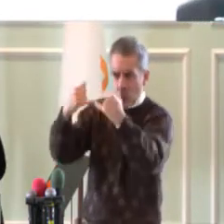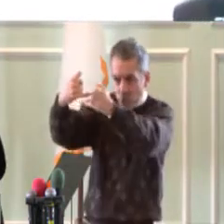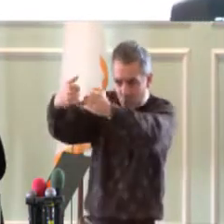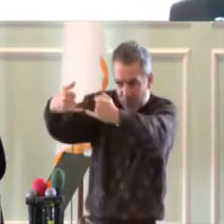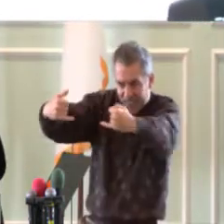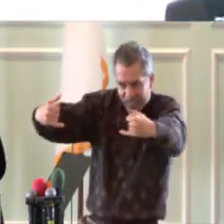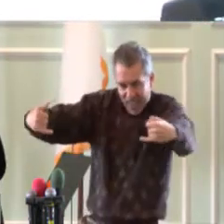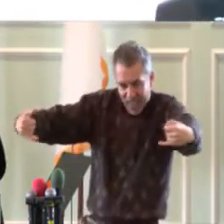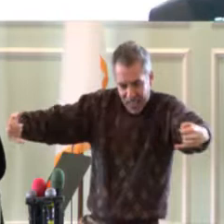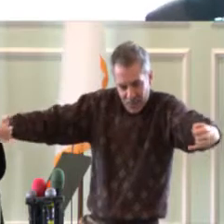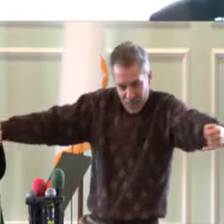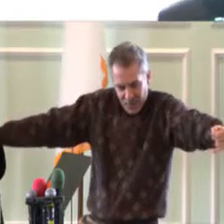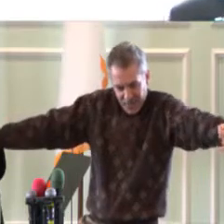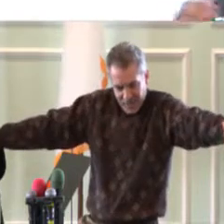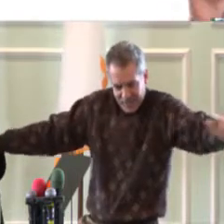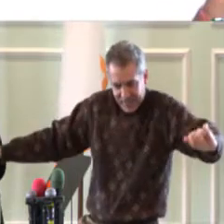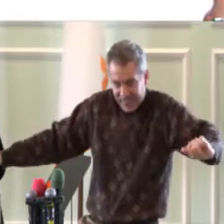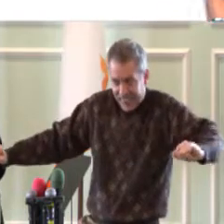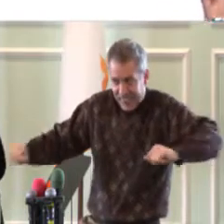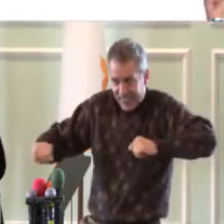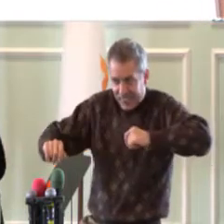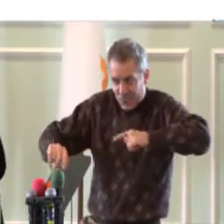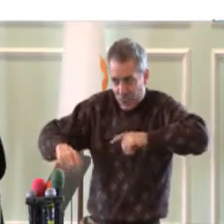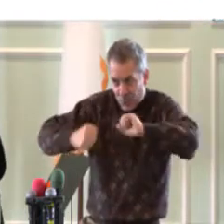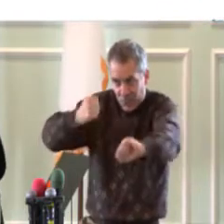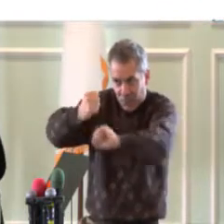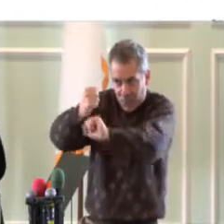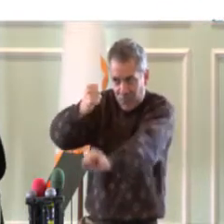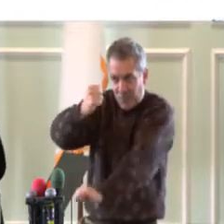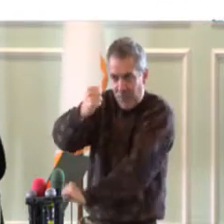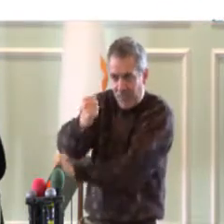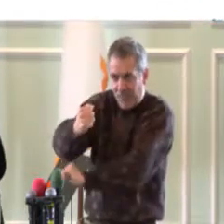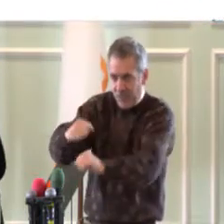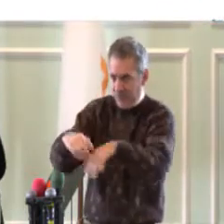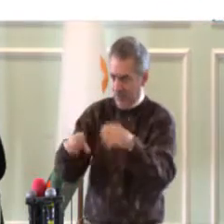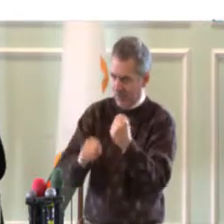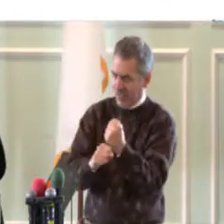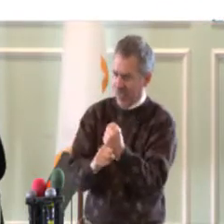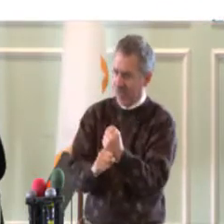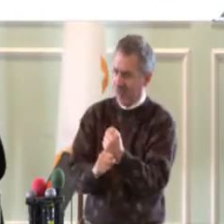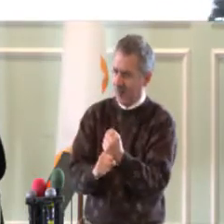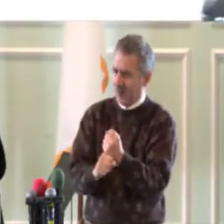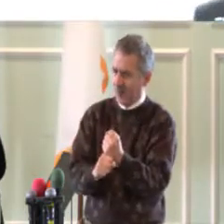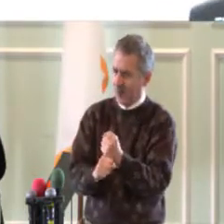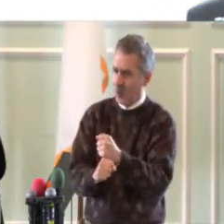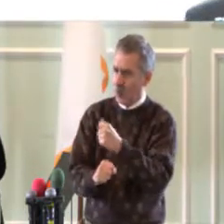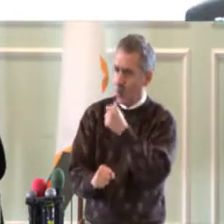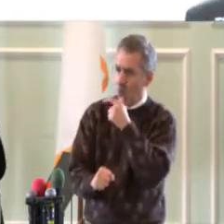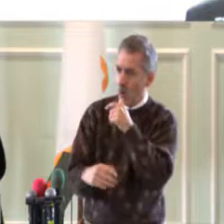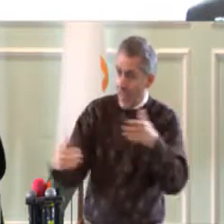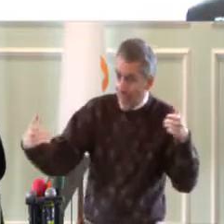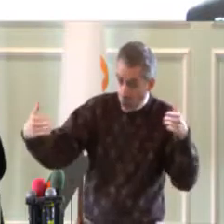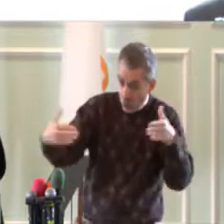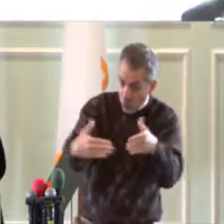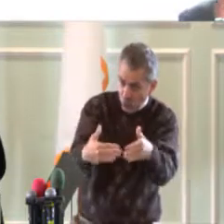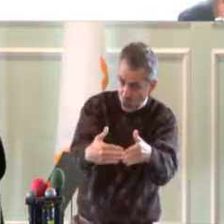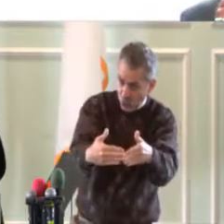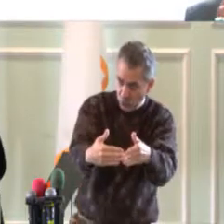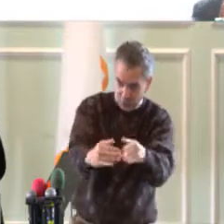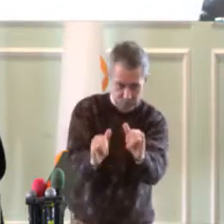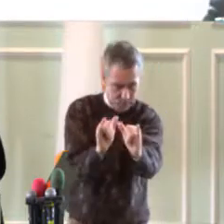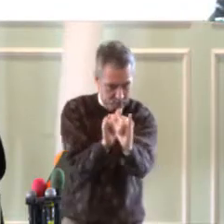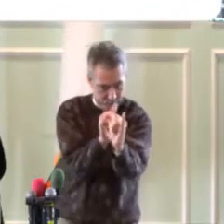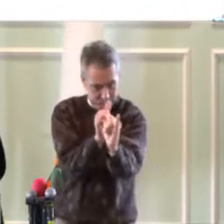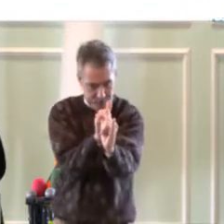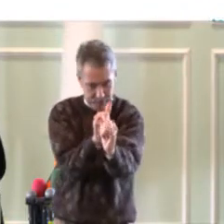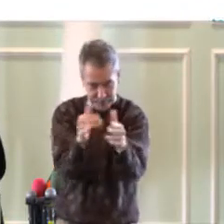upon it? To what were its foundations fastened? Or who laid its cornerstone? When the morning